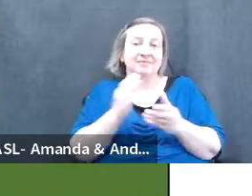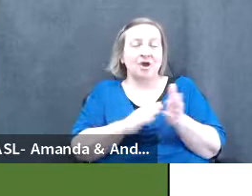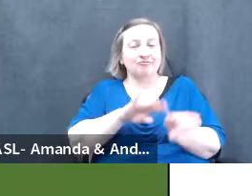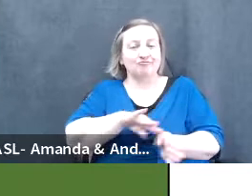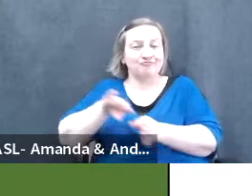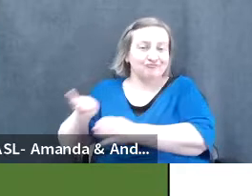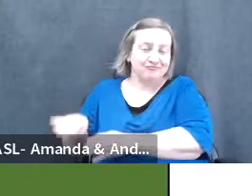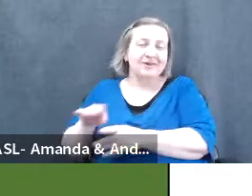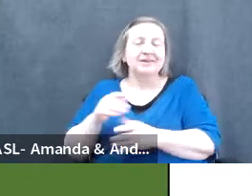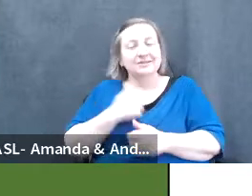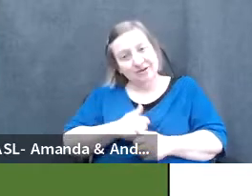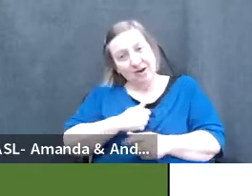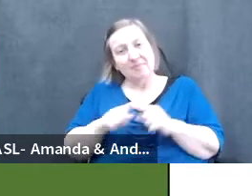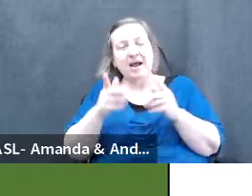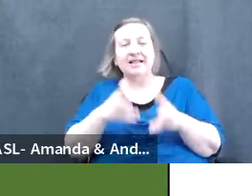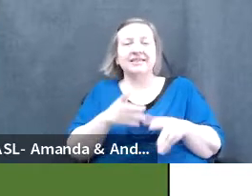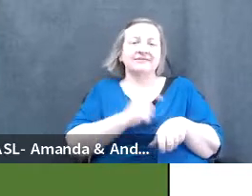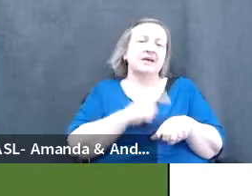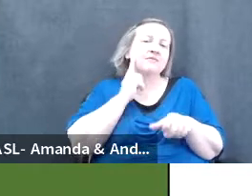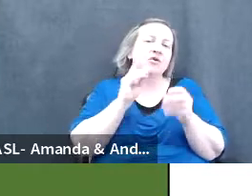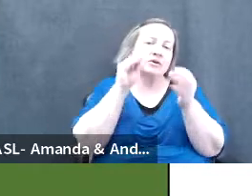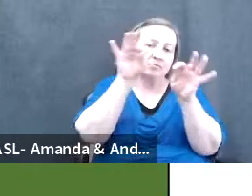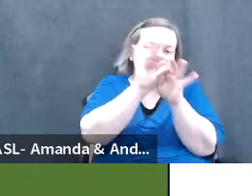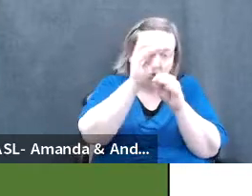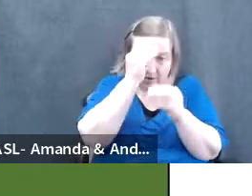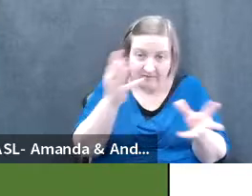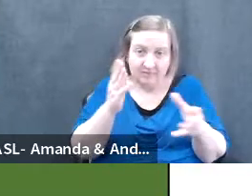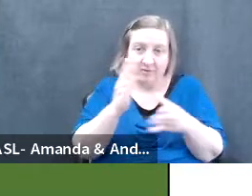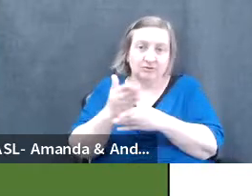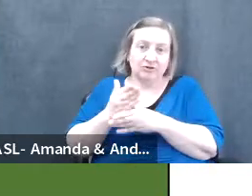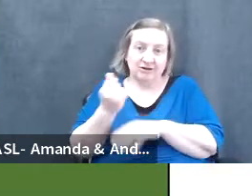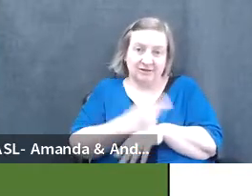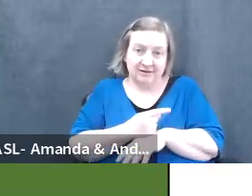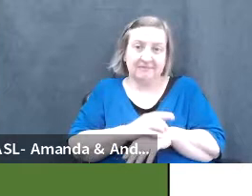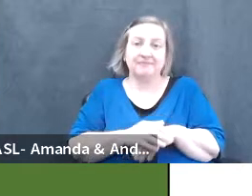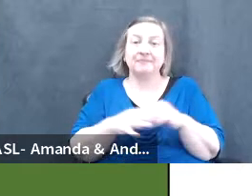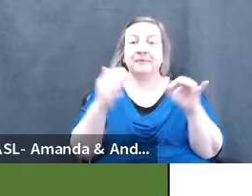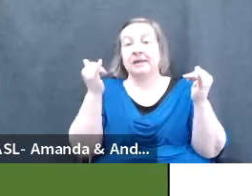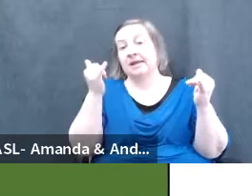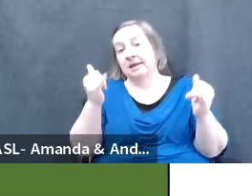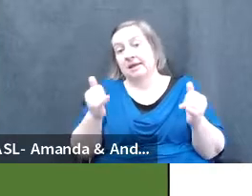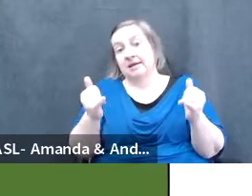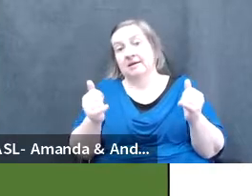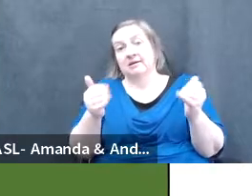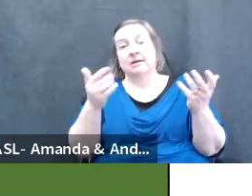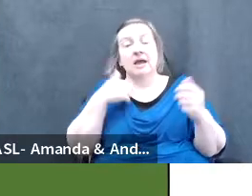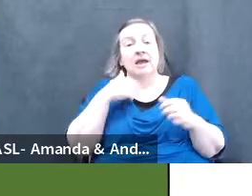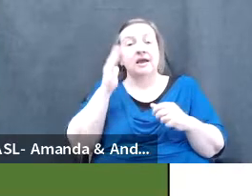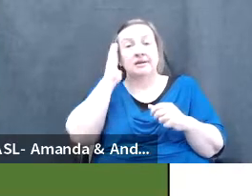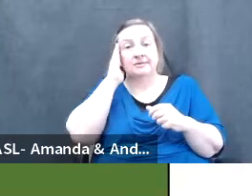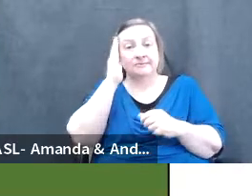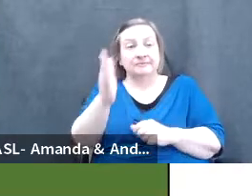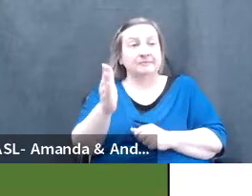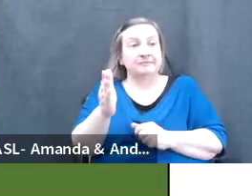want to leave enough time for all of the important information that's going to be shared today. So now with that, I am going